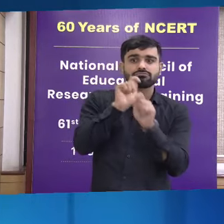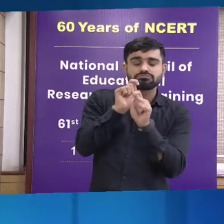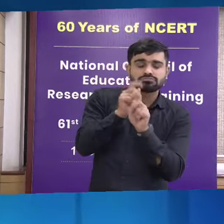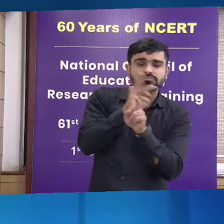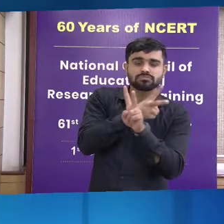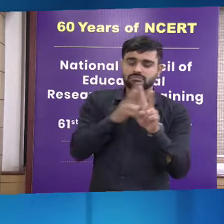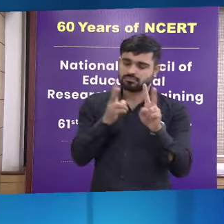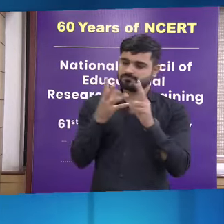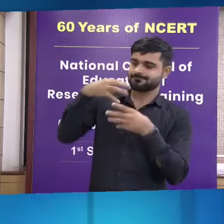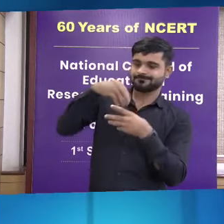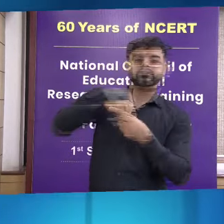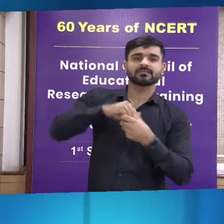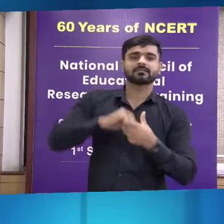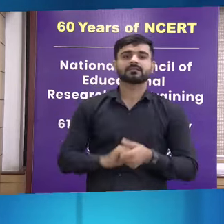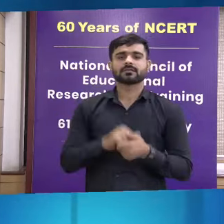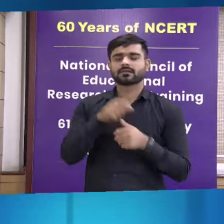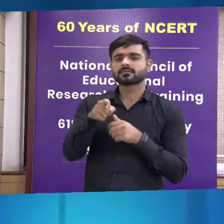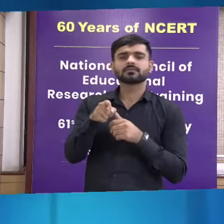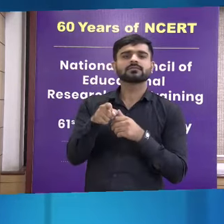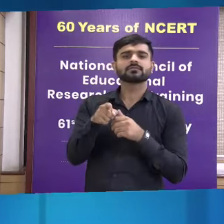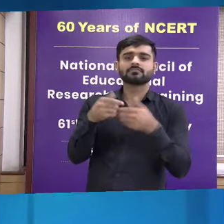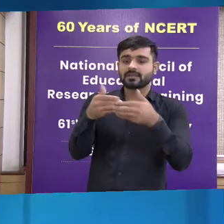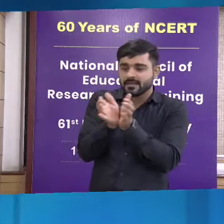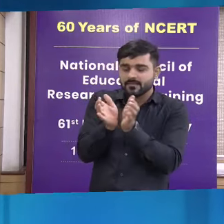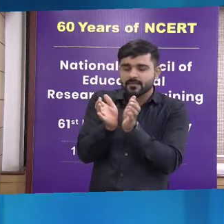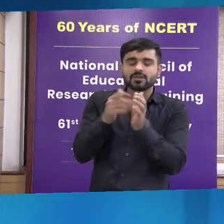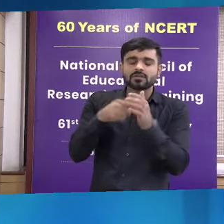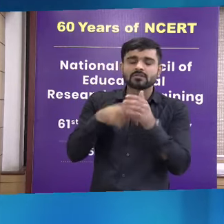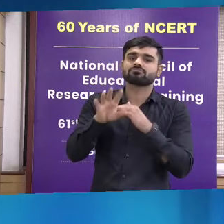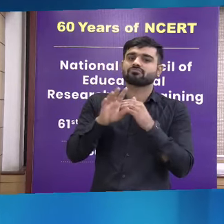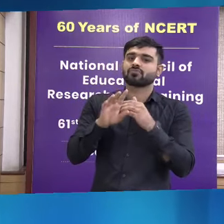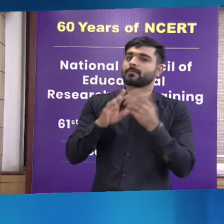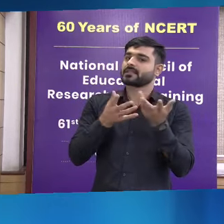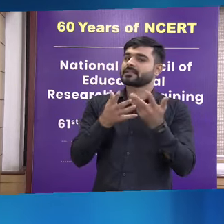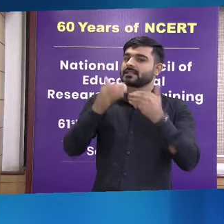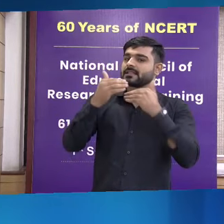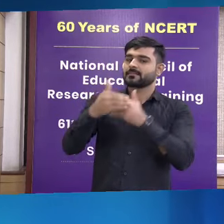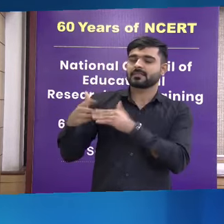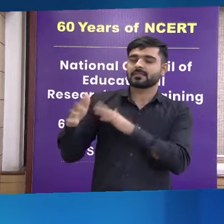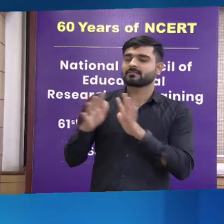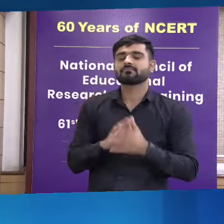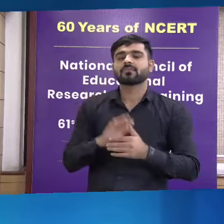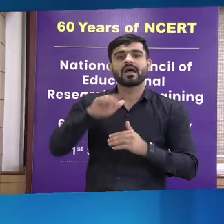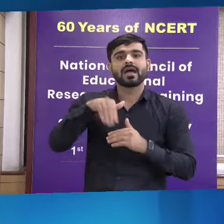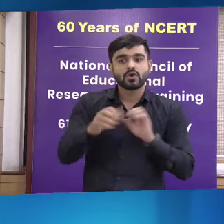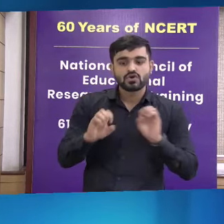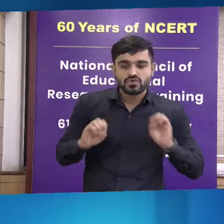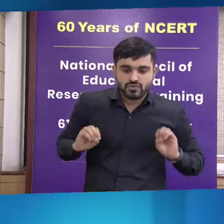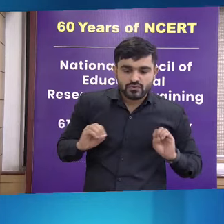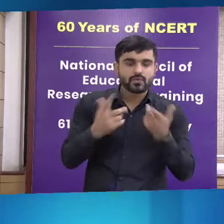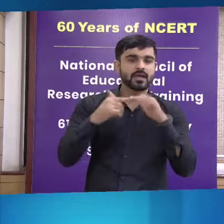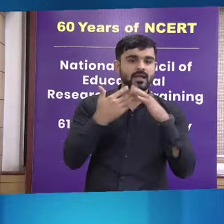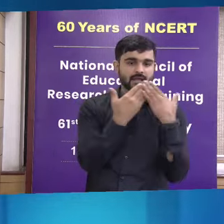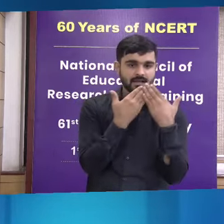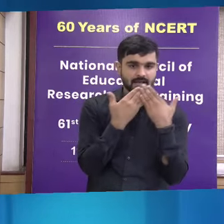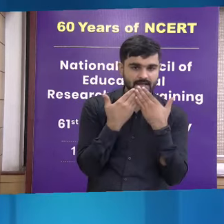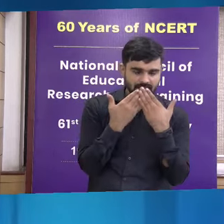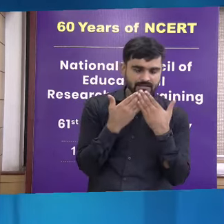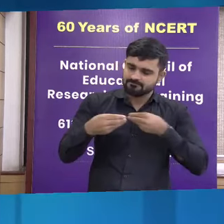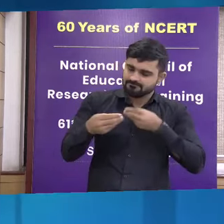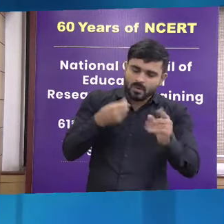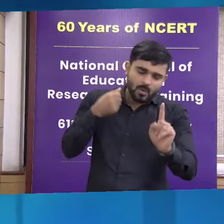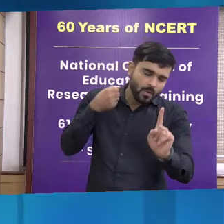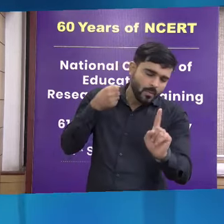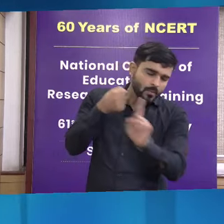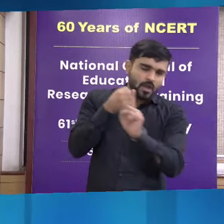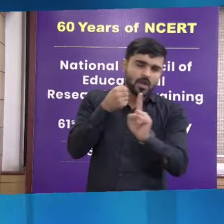in China. It's a communist country, not the democracy. How they start their education, giving the impact to